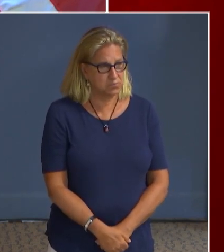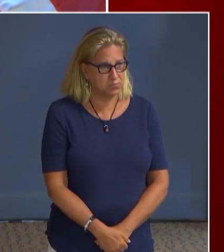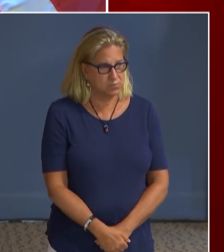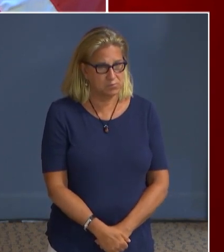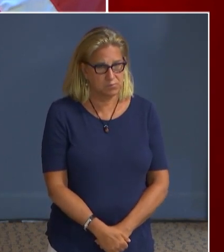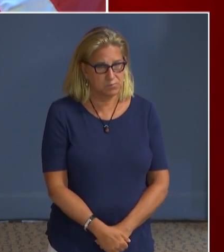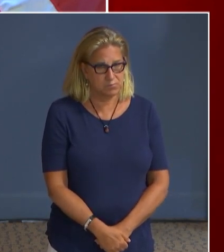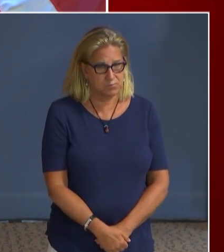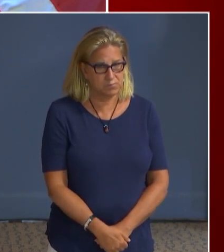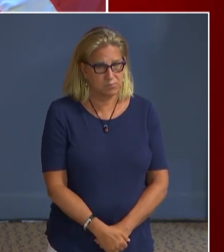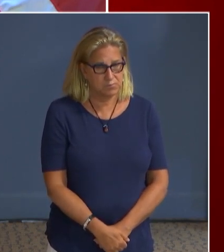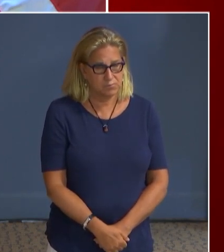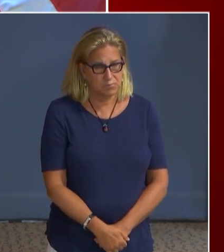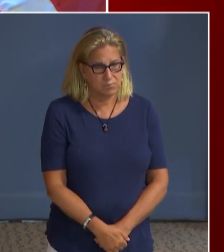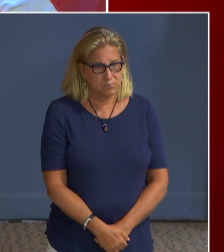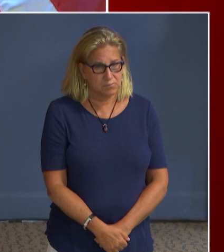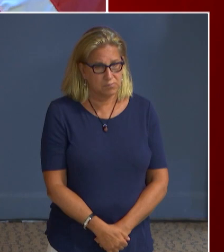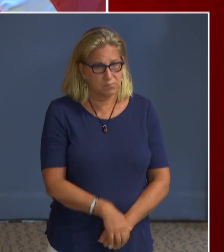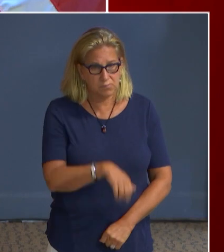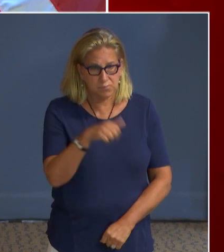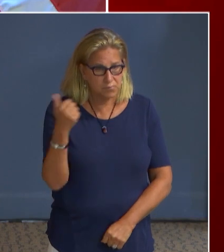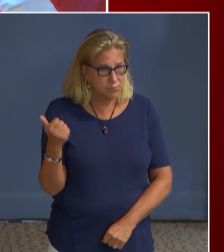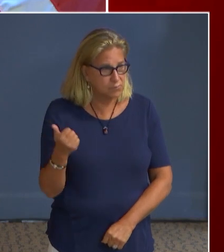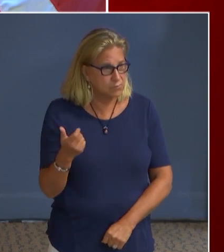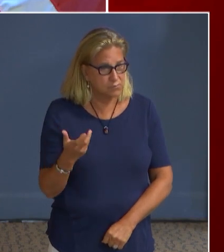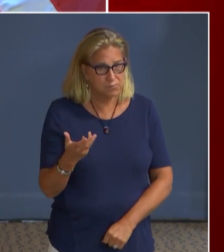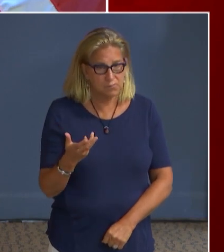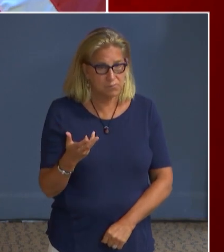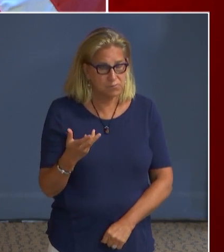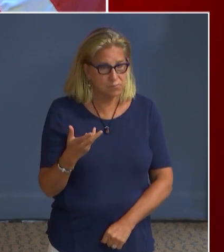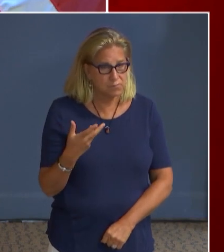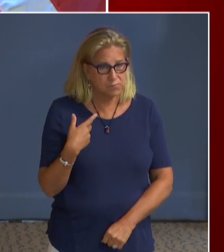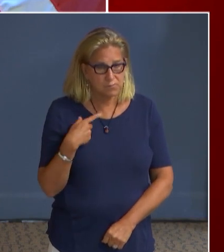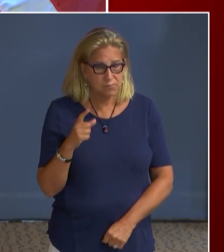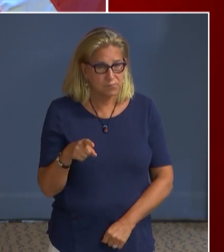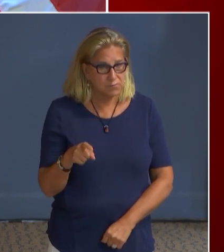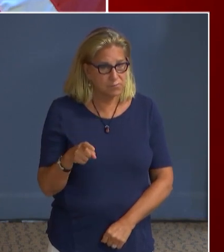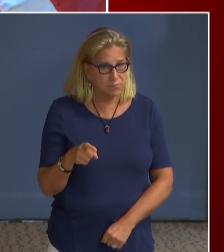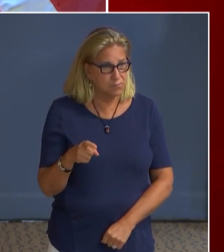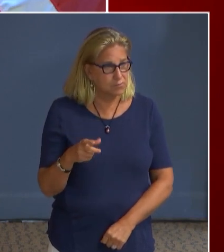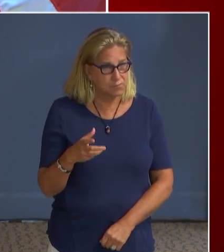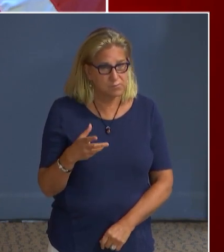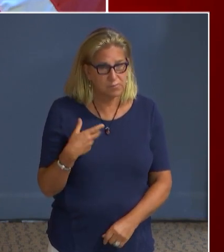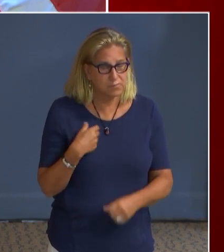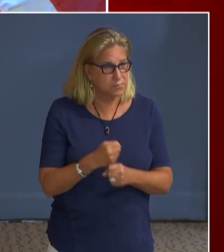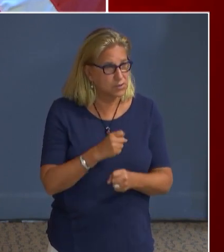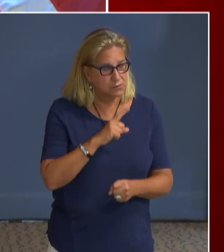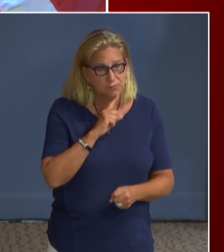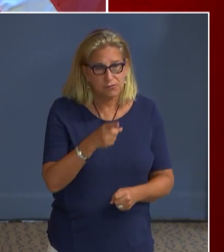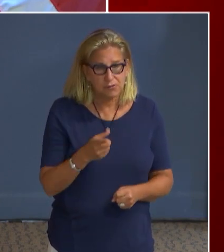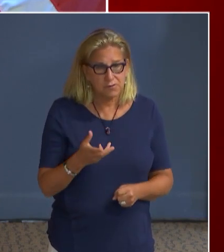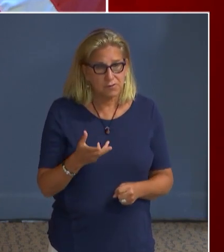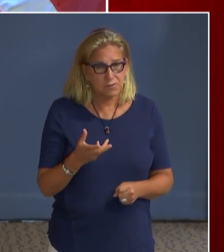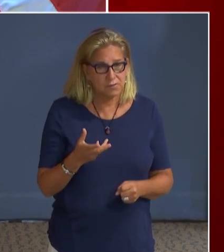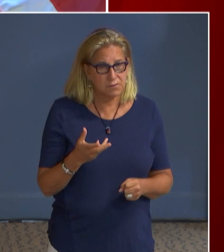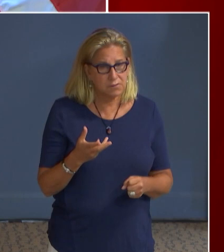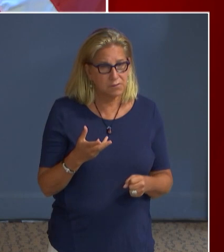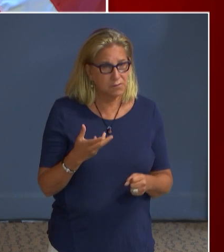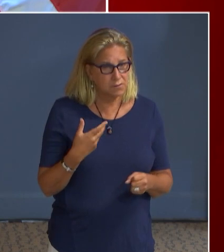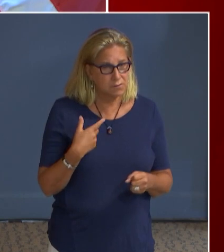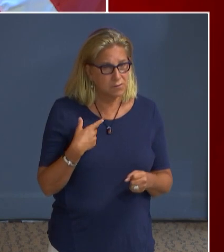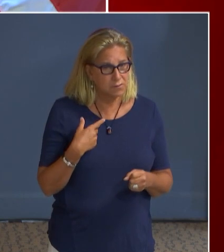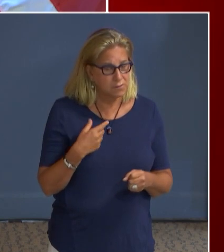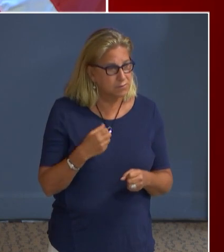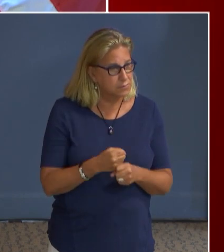Are there any other further actions the city is taking to make sure that when tracking this child, there was no spread